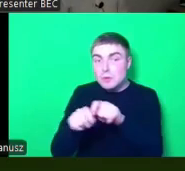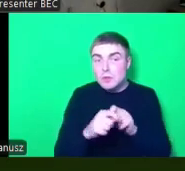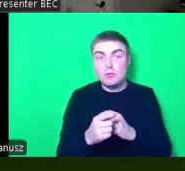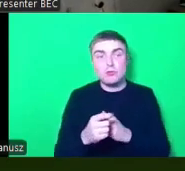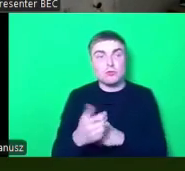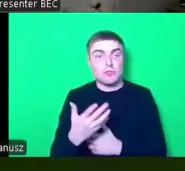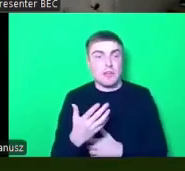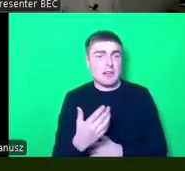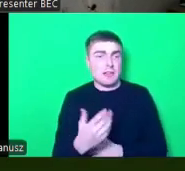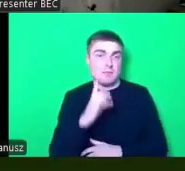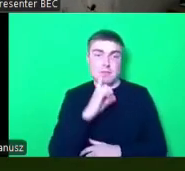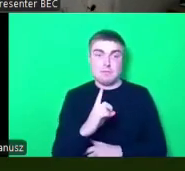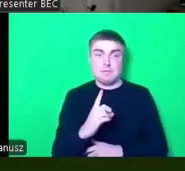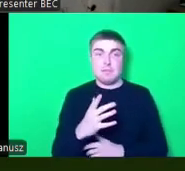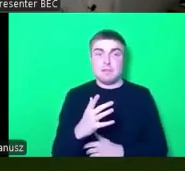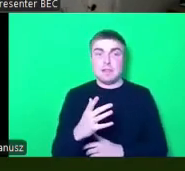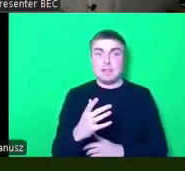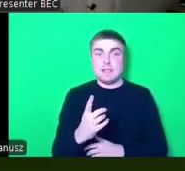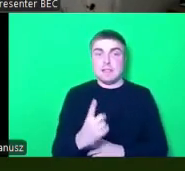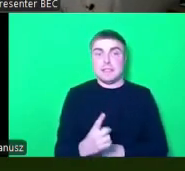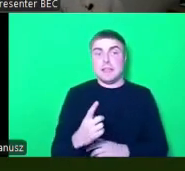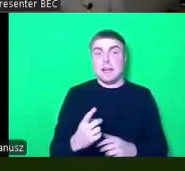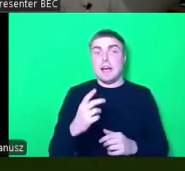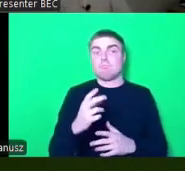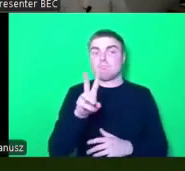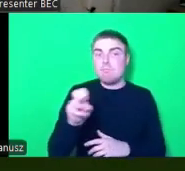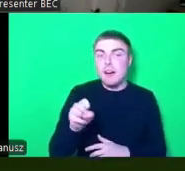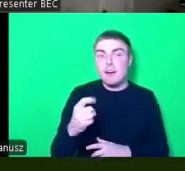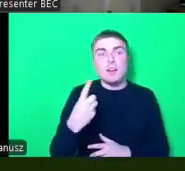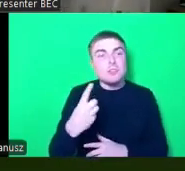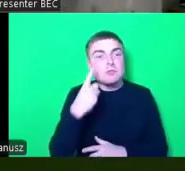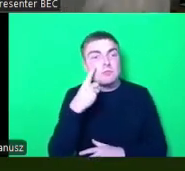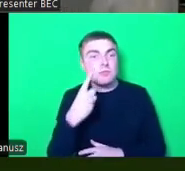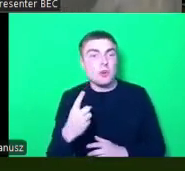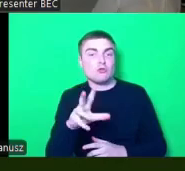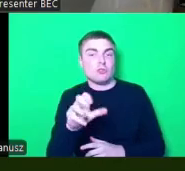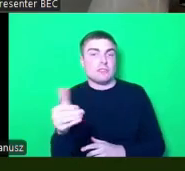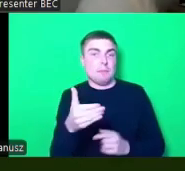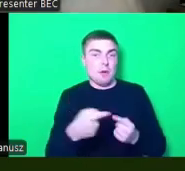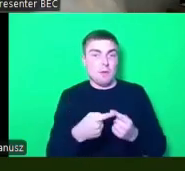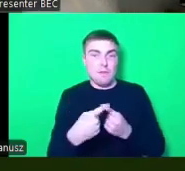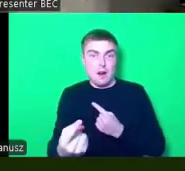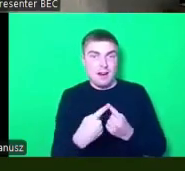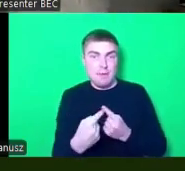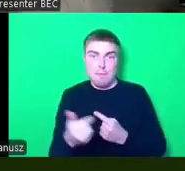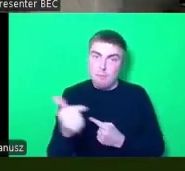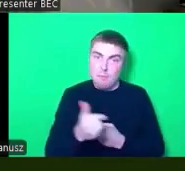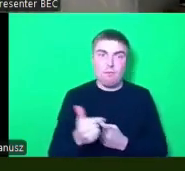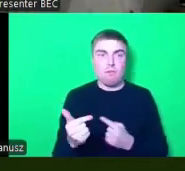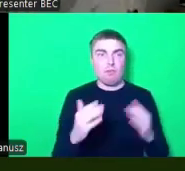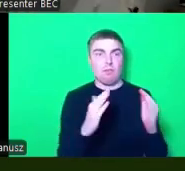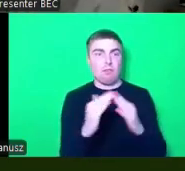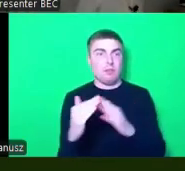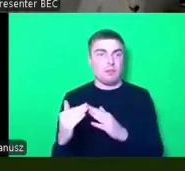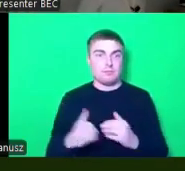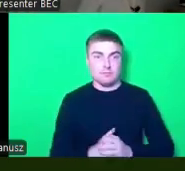less than 300 meters from their homes. So yeah, you see where the red dots are, all the